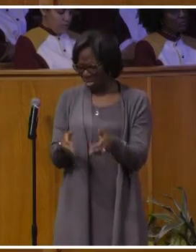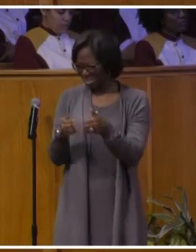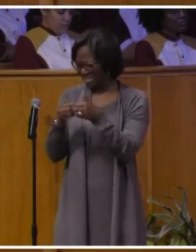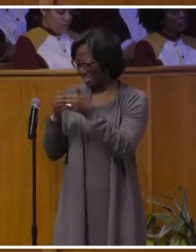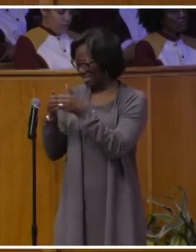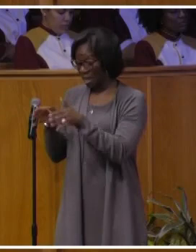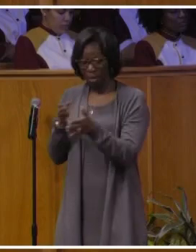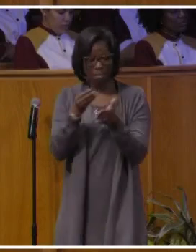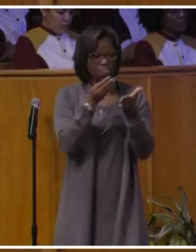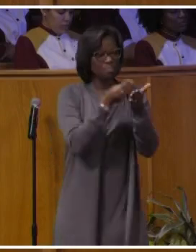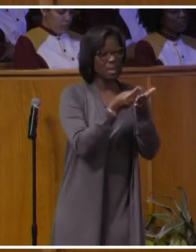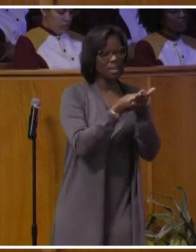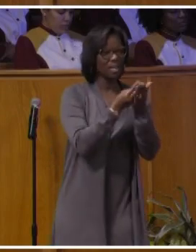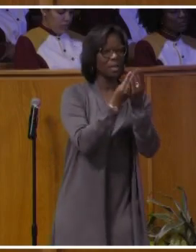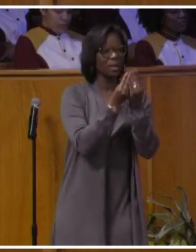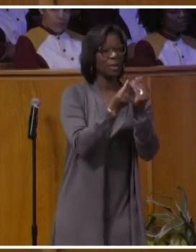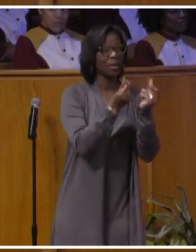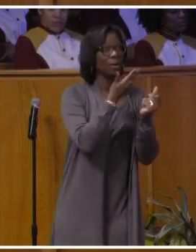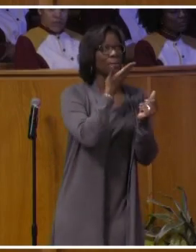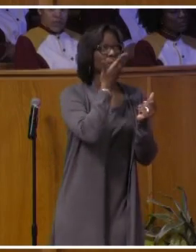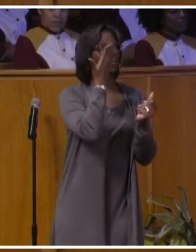Money gone.